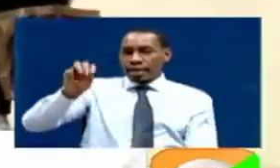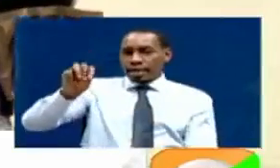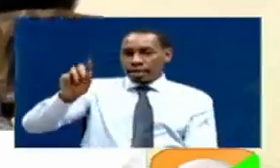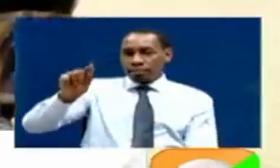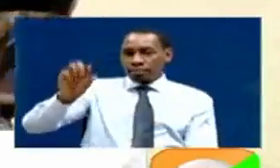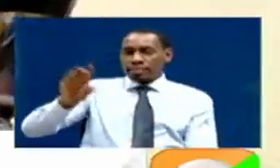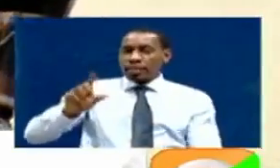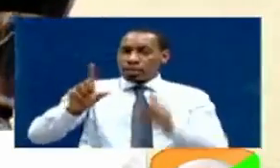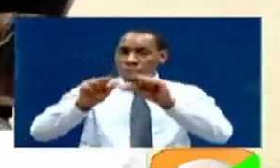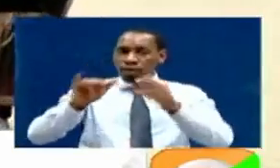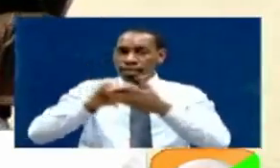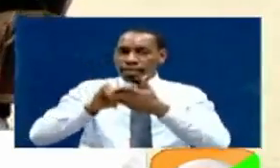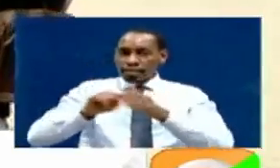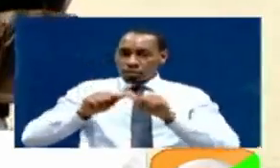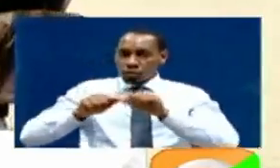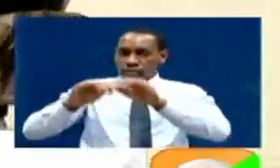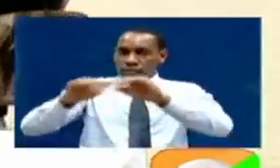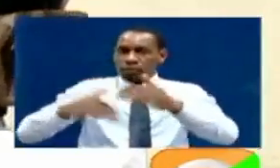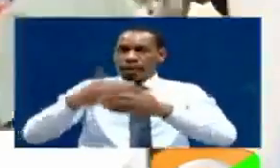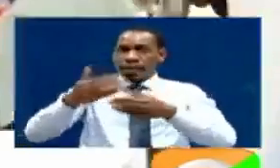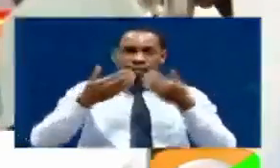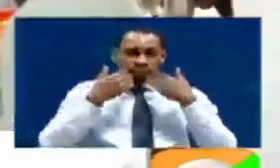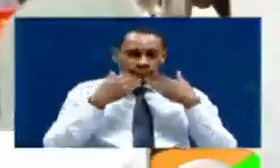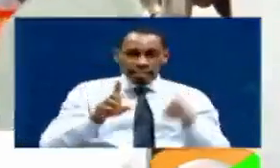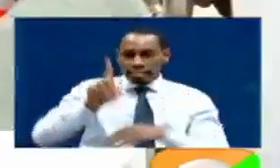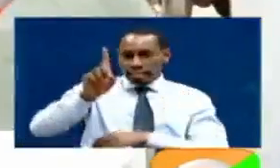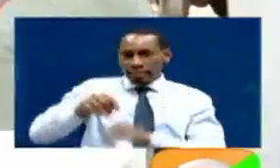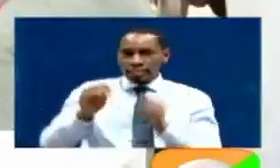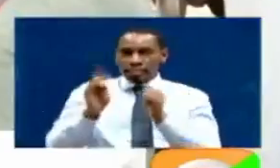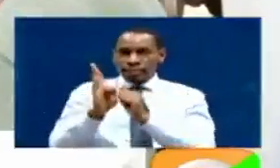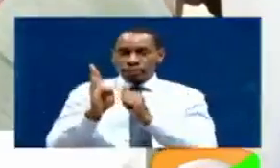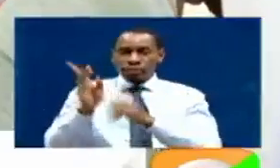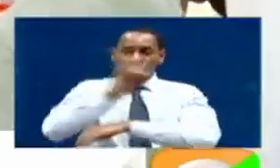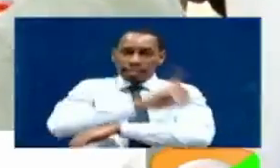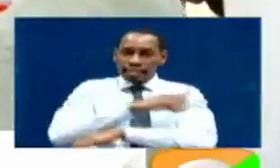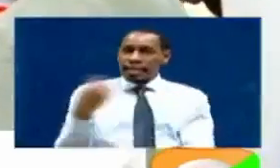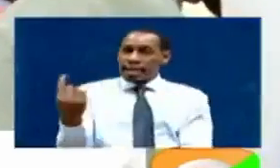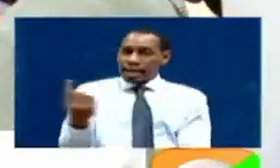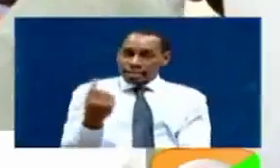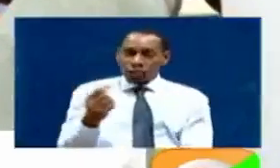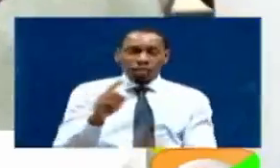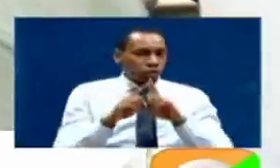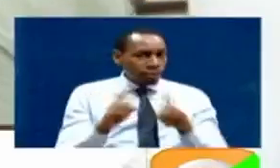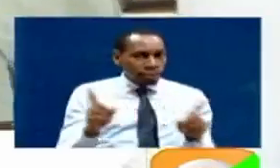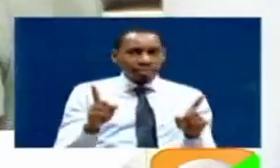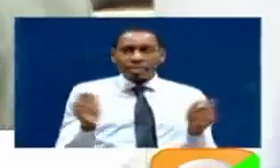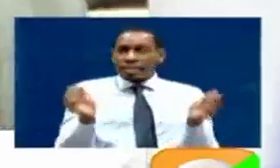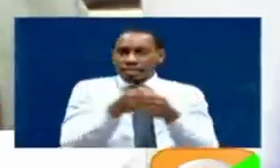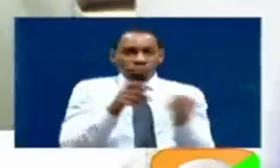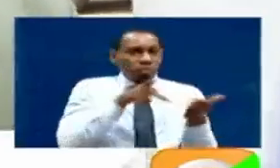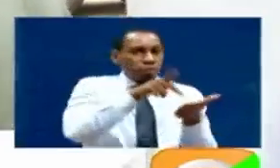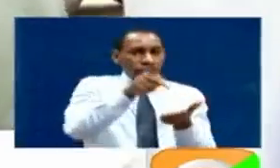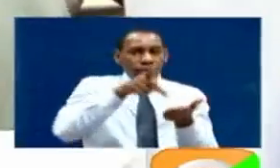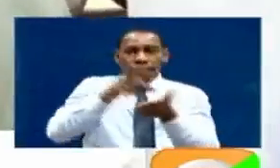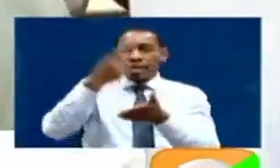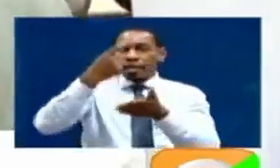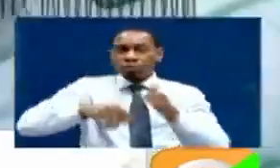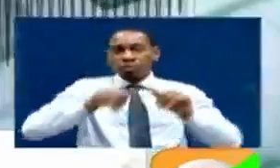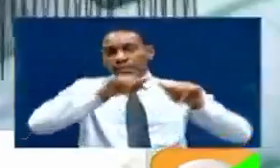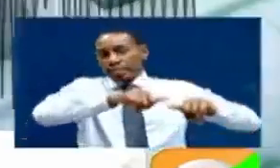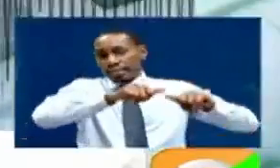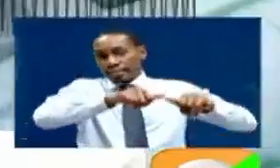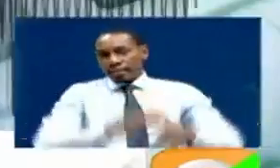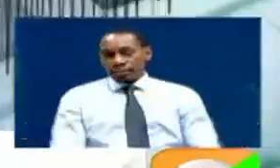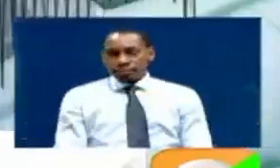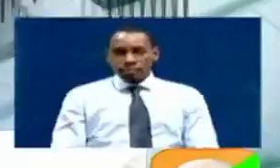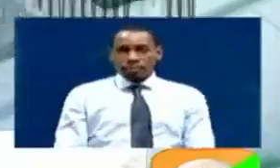they were being held in quarantine after the expiry of their mandatory 14 days of isolation, yet they are unable to pay the bills for their stay.